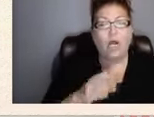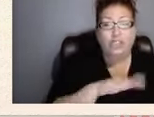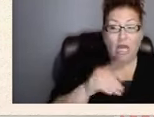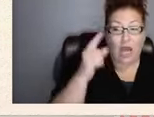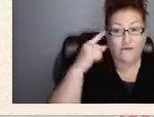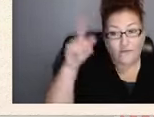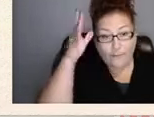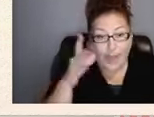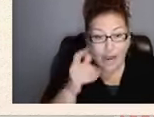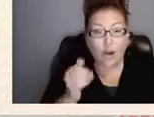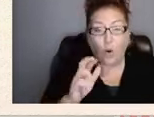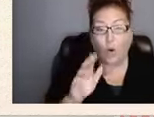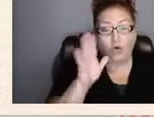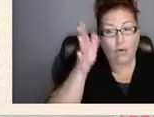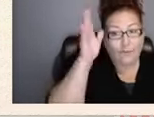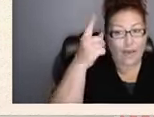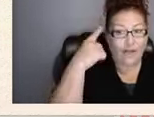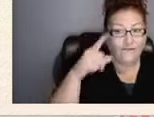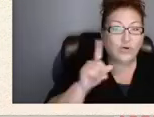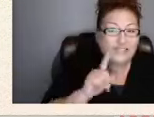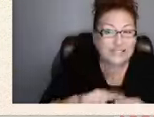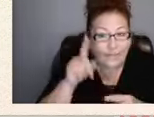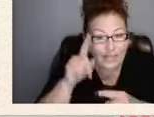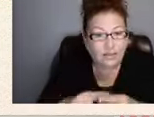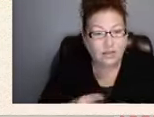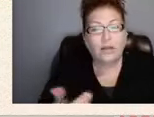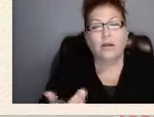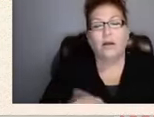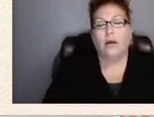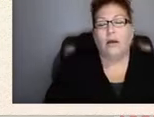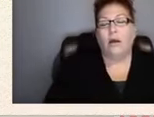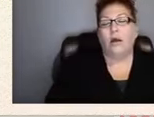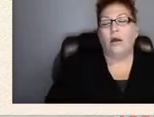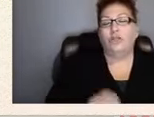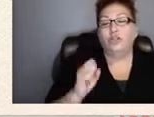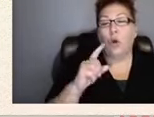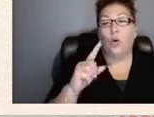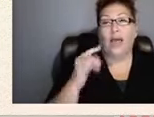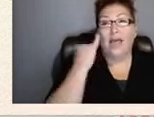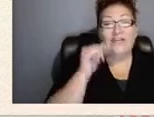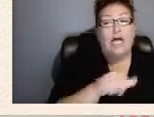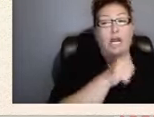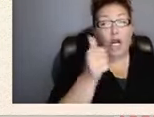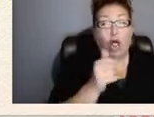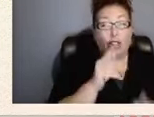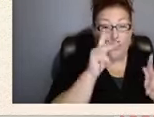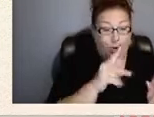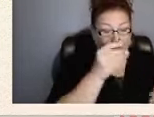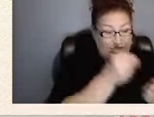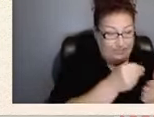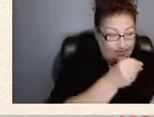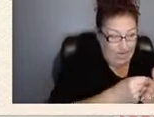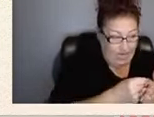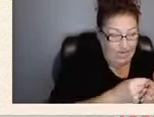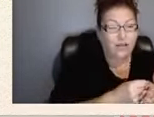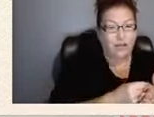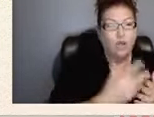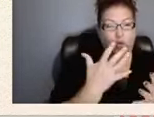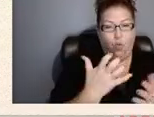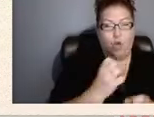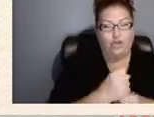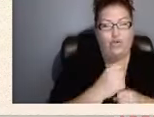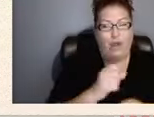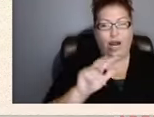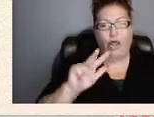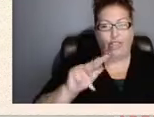siblings. Basically, when it's someone else's money, we're going to be wanting to create a third-party trust and directing